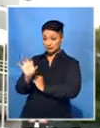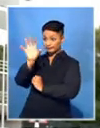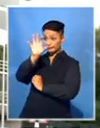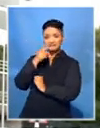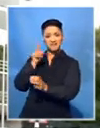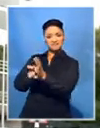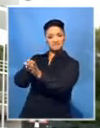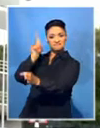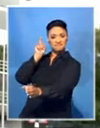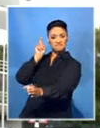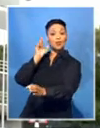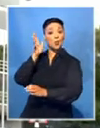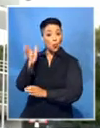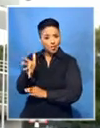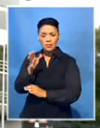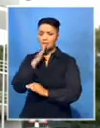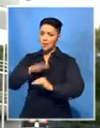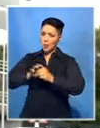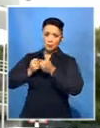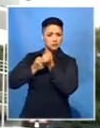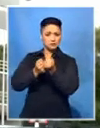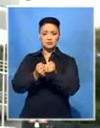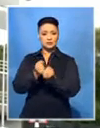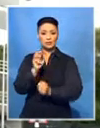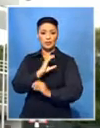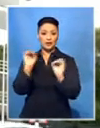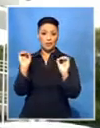the ICC are only likely to grow louder as